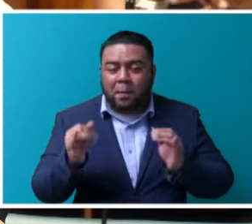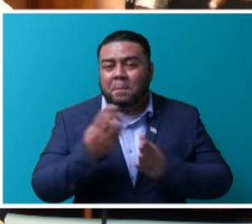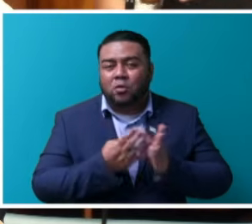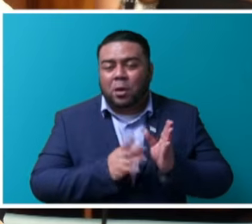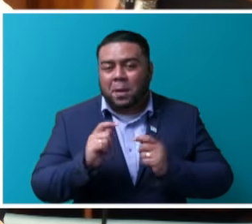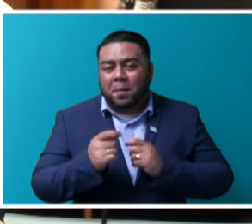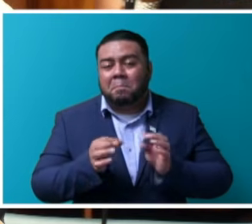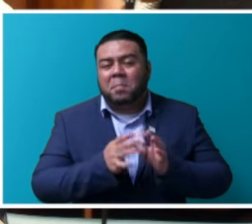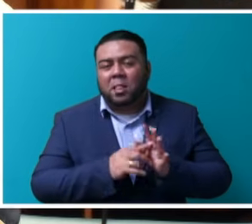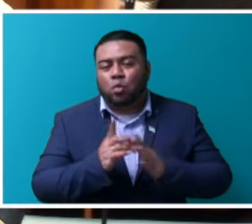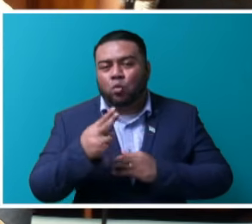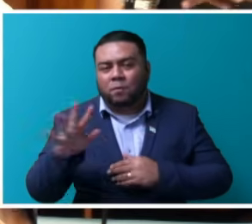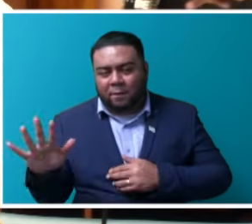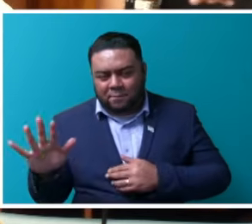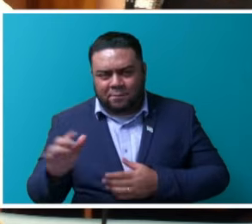Bill 2025,